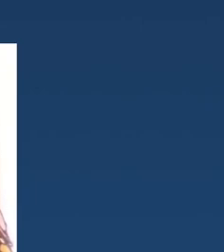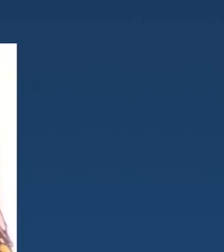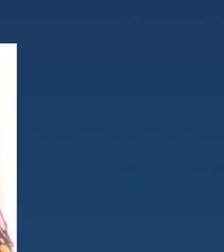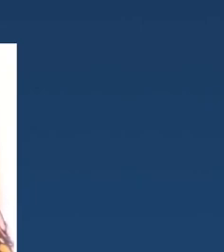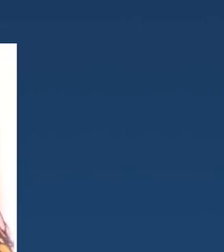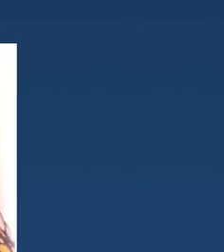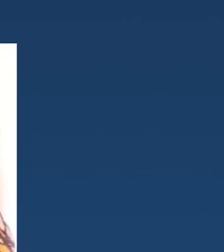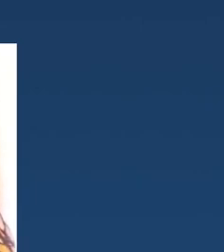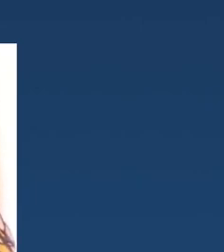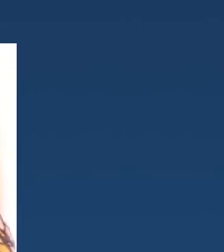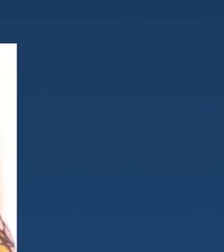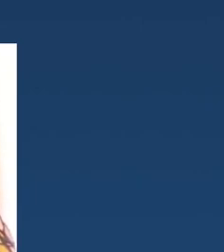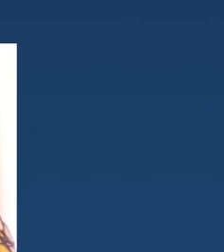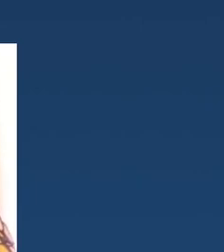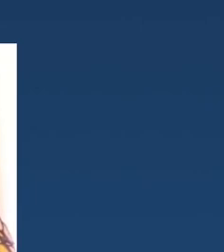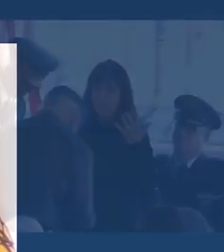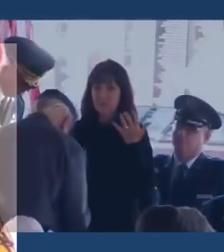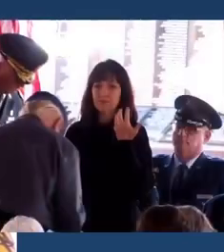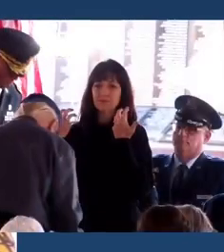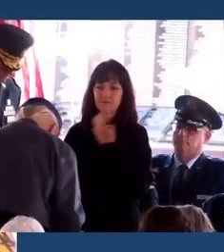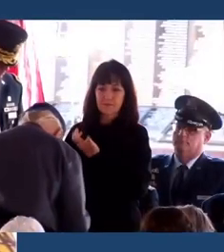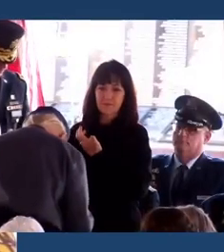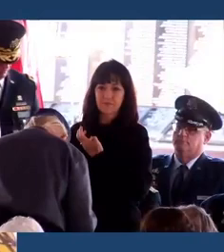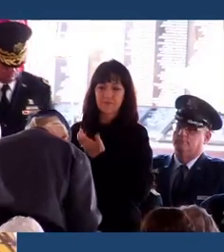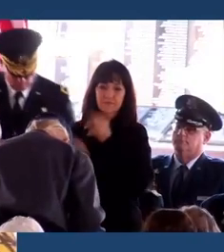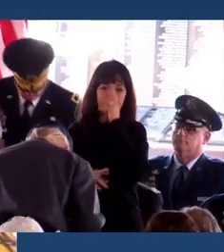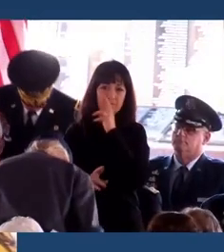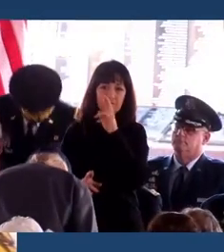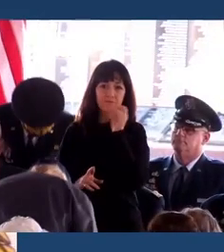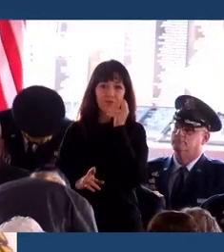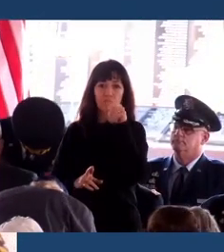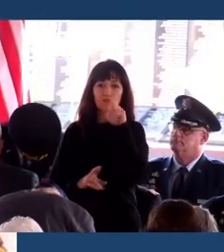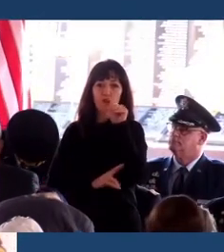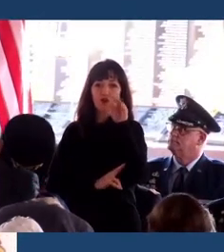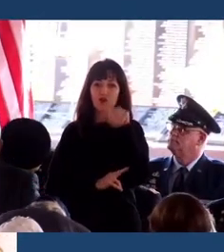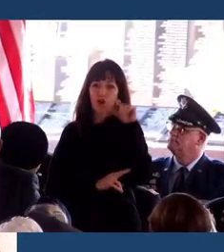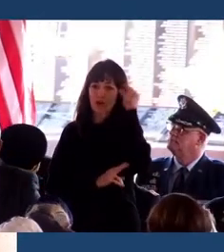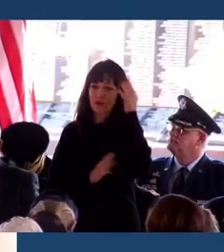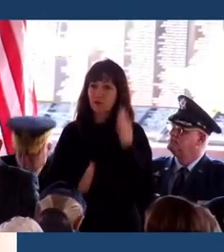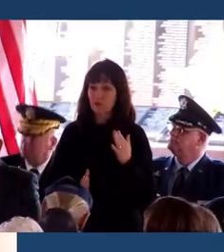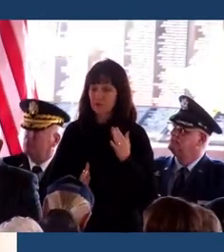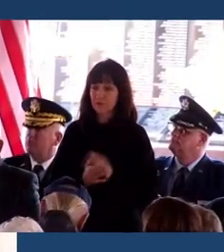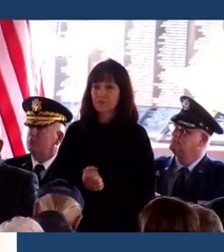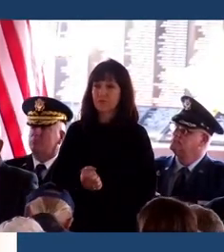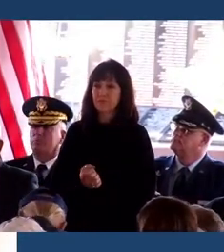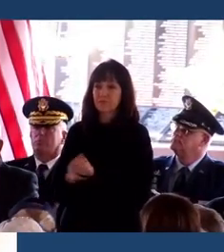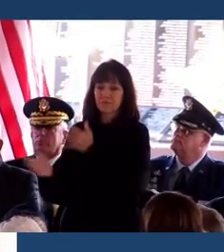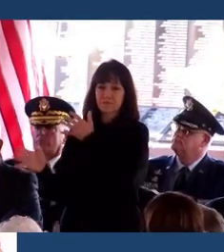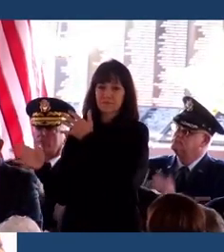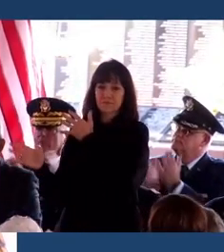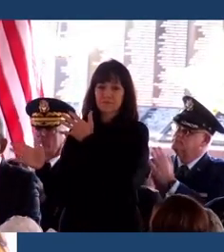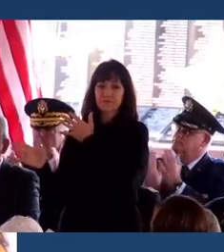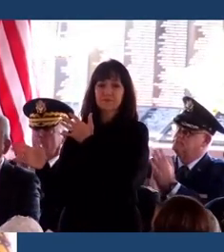audience, the Honorable John Carney, Governor,